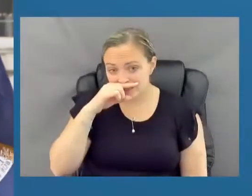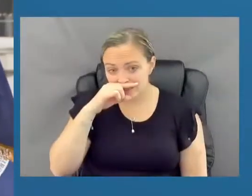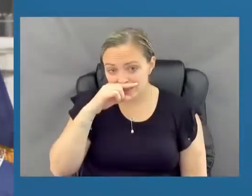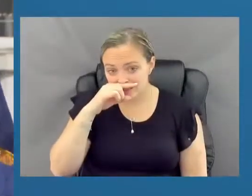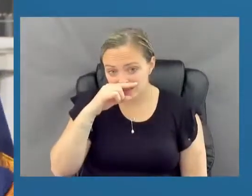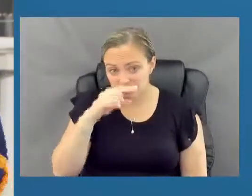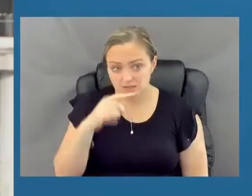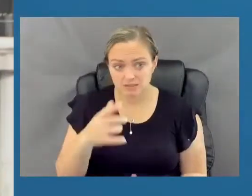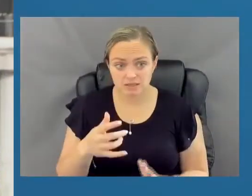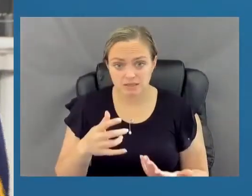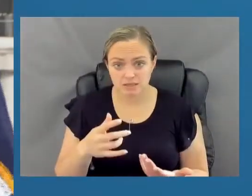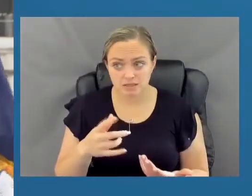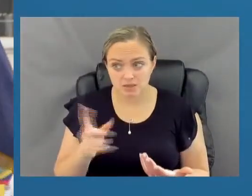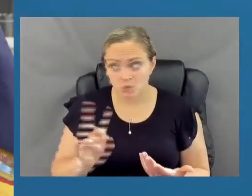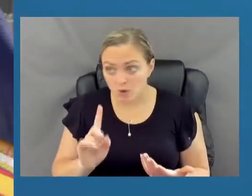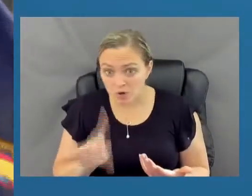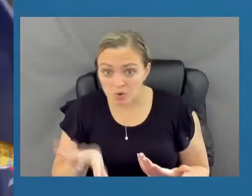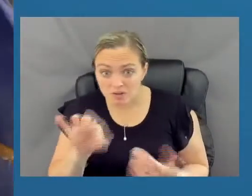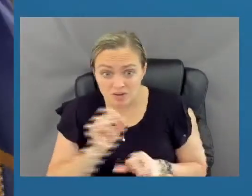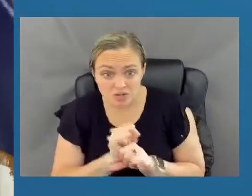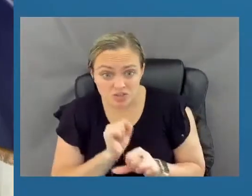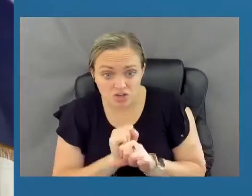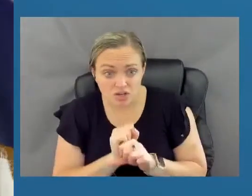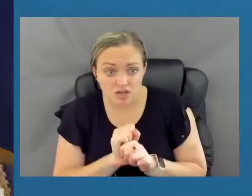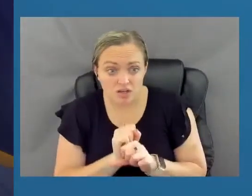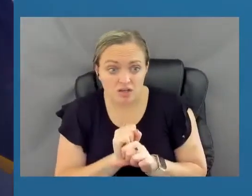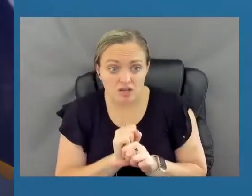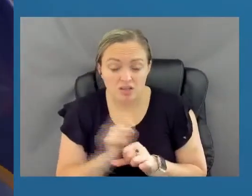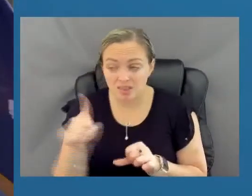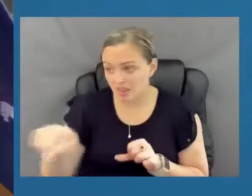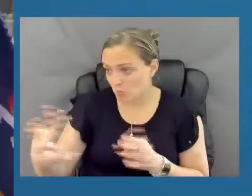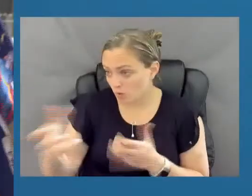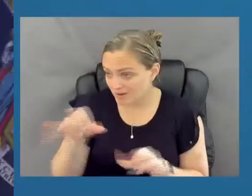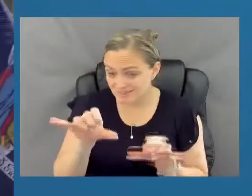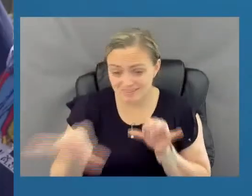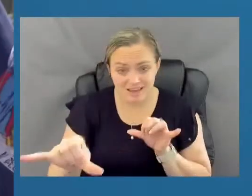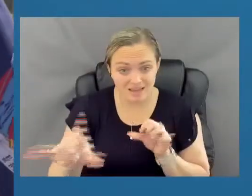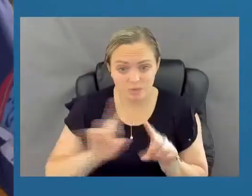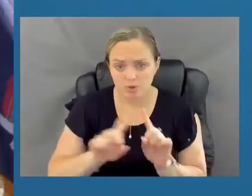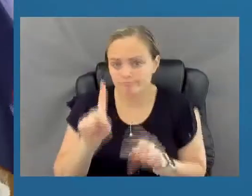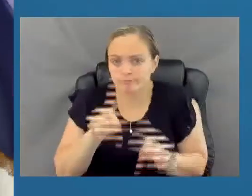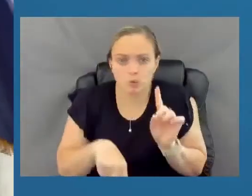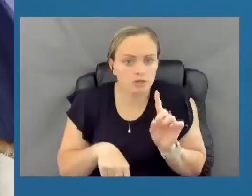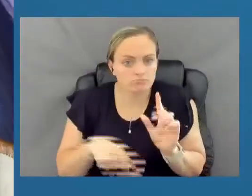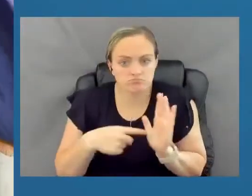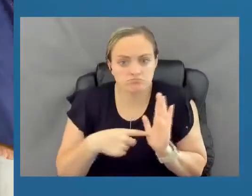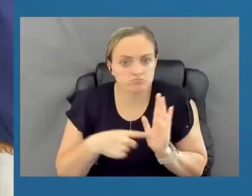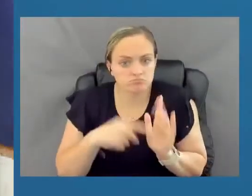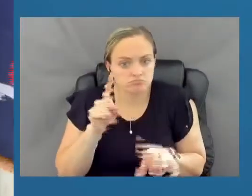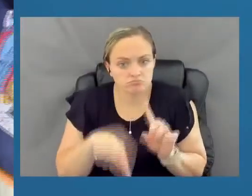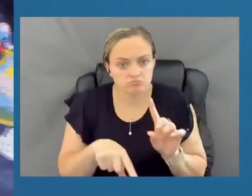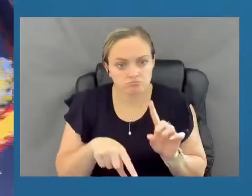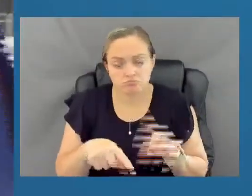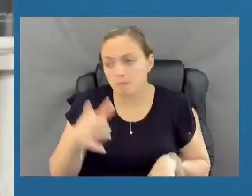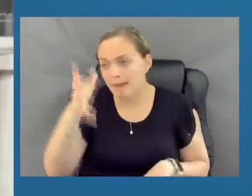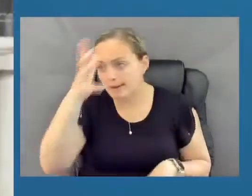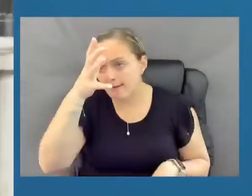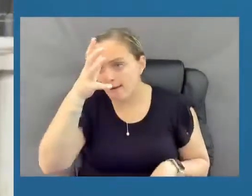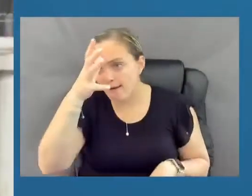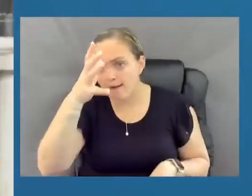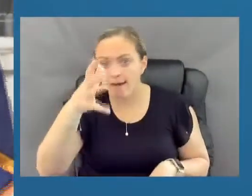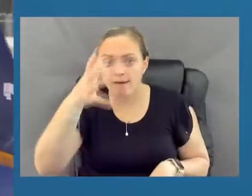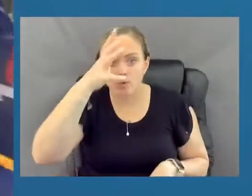because I could find a job. The rest wanted to stay but couldn't. So as you know, my dad and grandpa worked at the steel